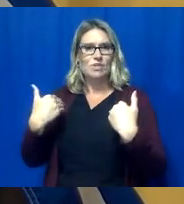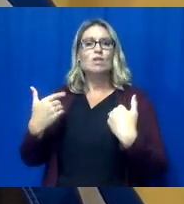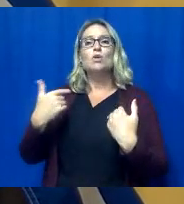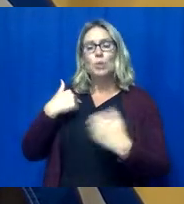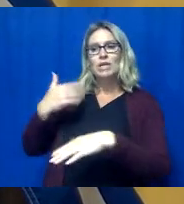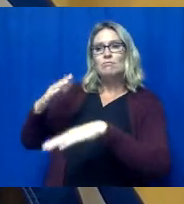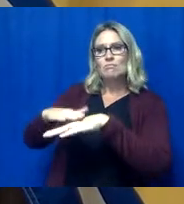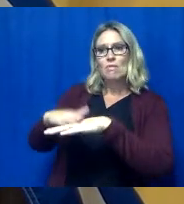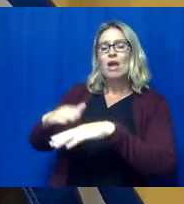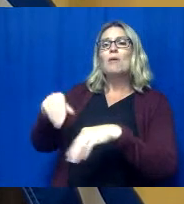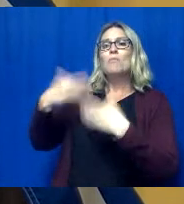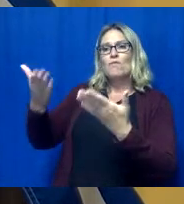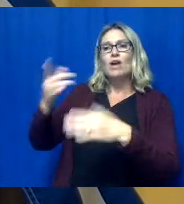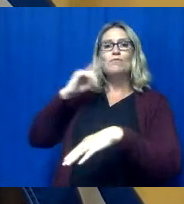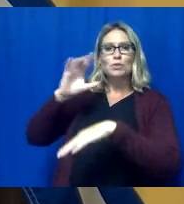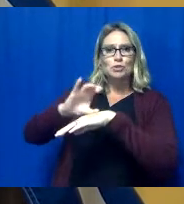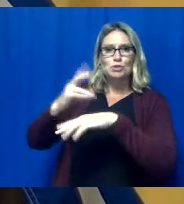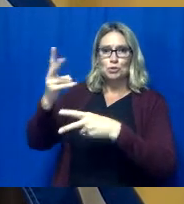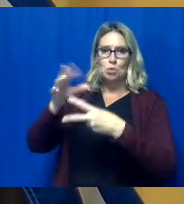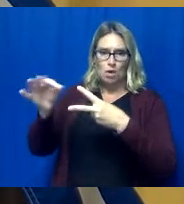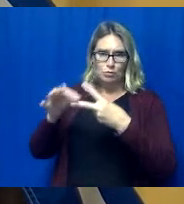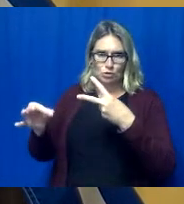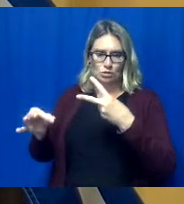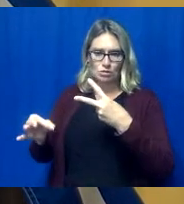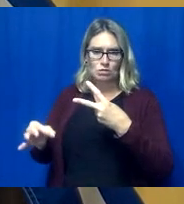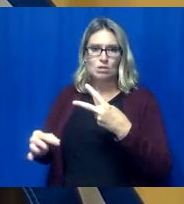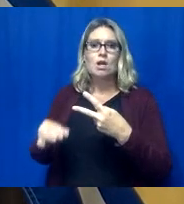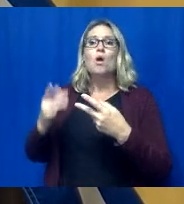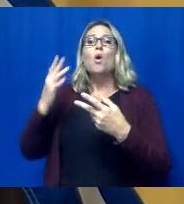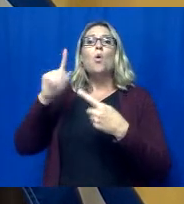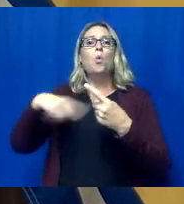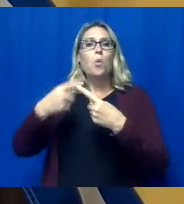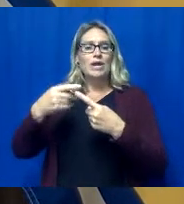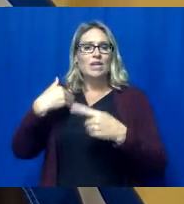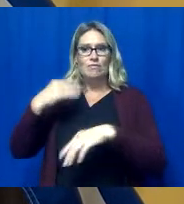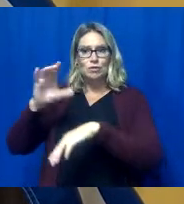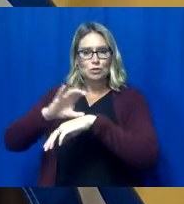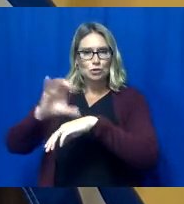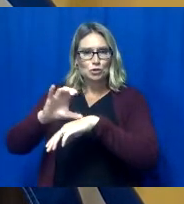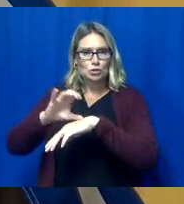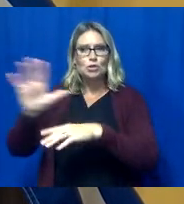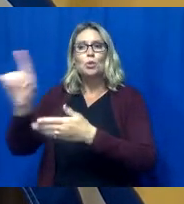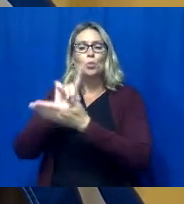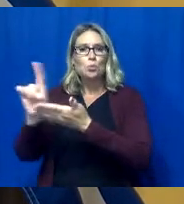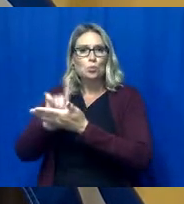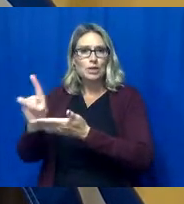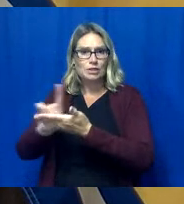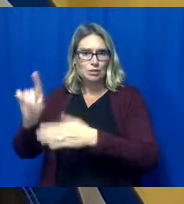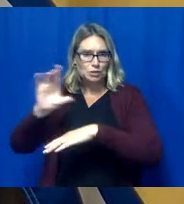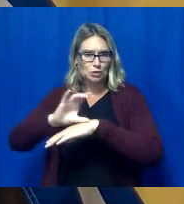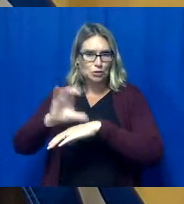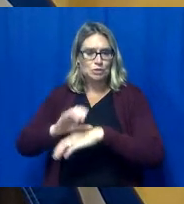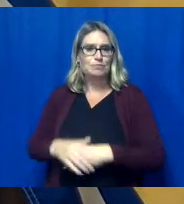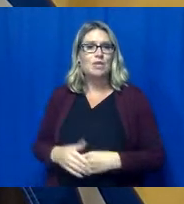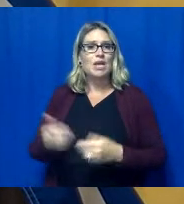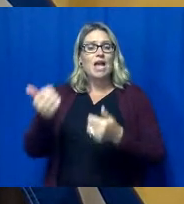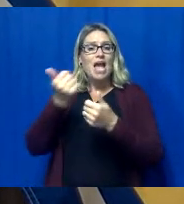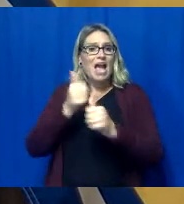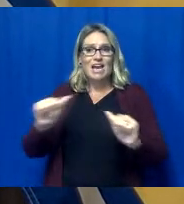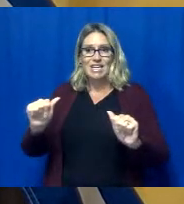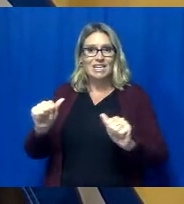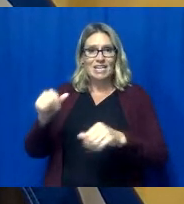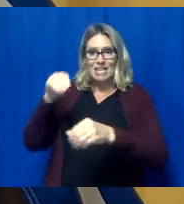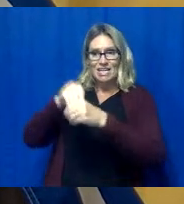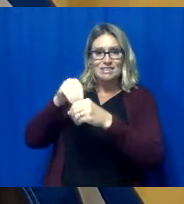two options into how they run their services, their weekly services. So any activity going on in their